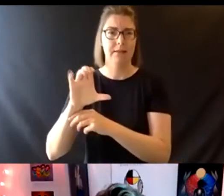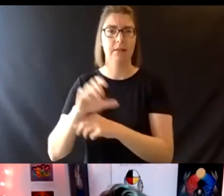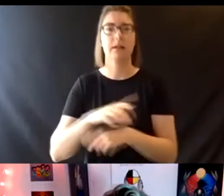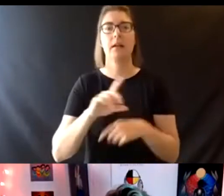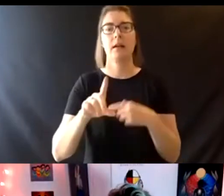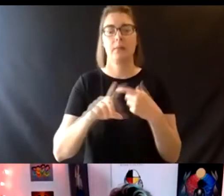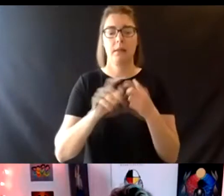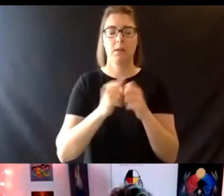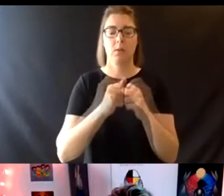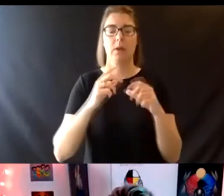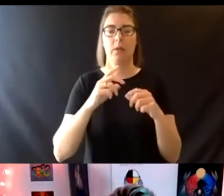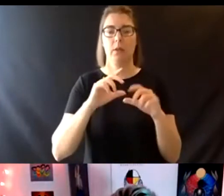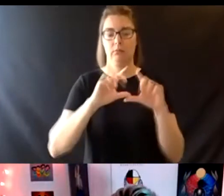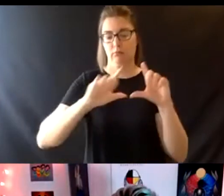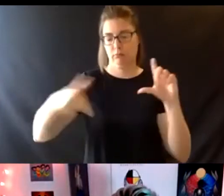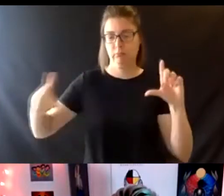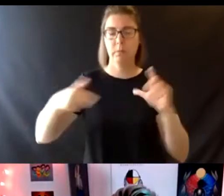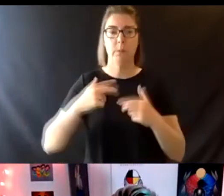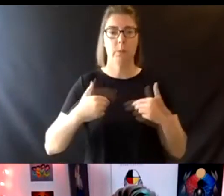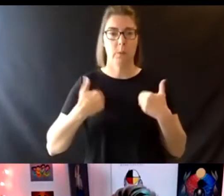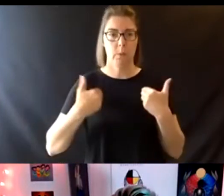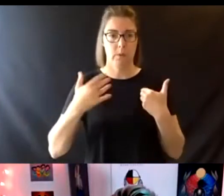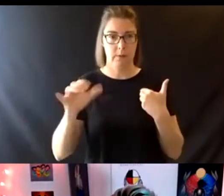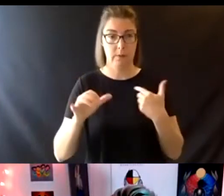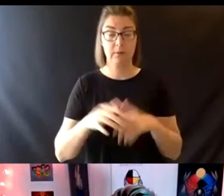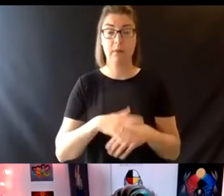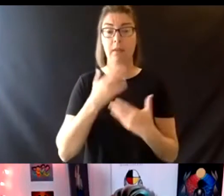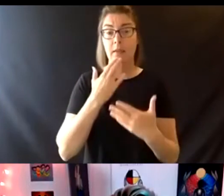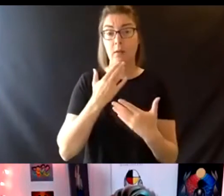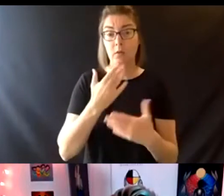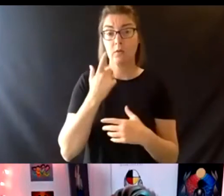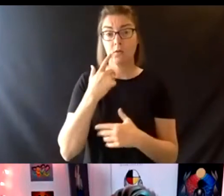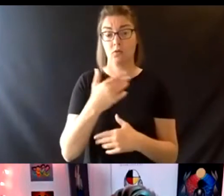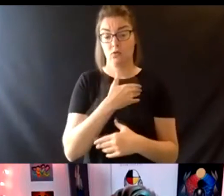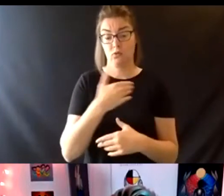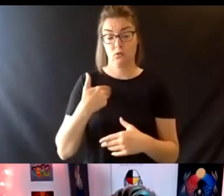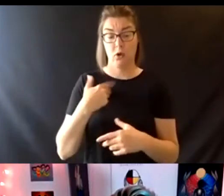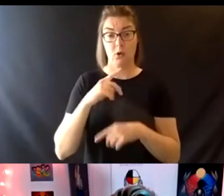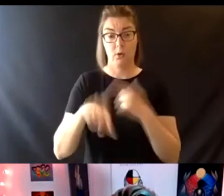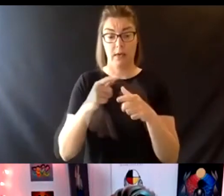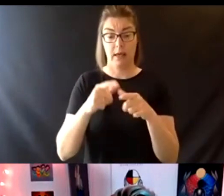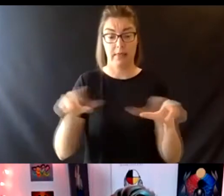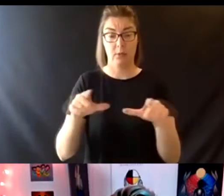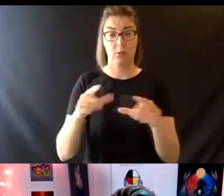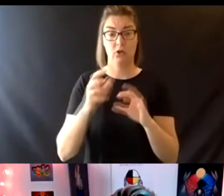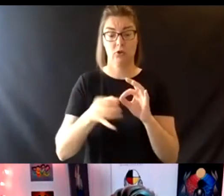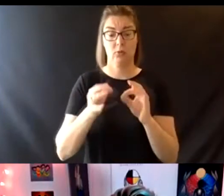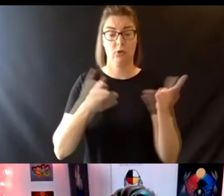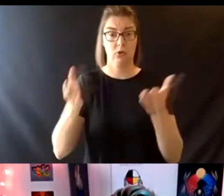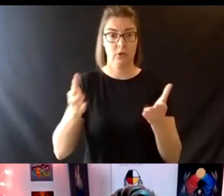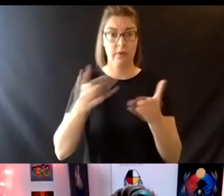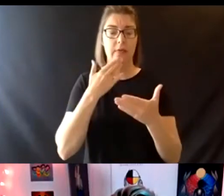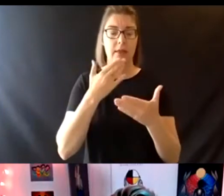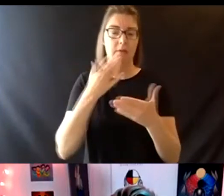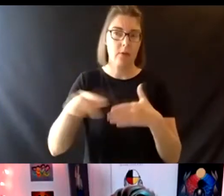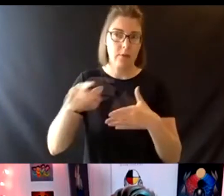2SLGBTQI youth. We'd also like to extend our gratitude to the Toronto Sign Language for making this panel more accessible